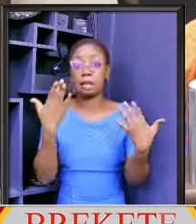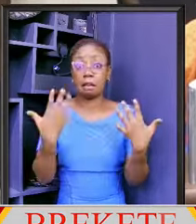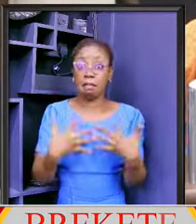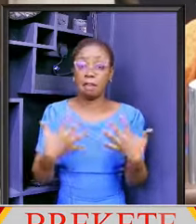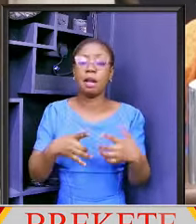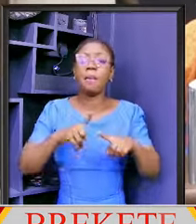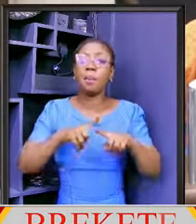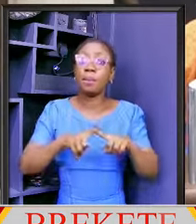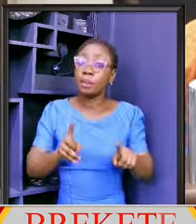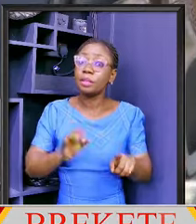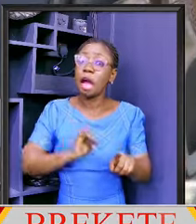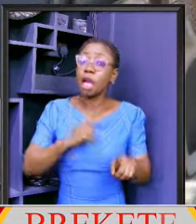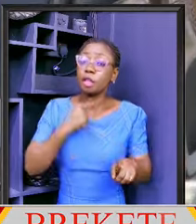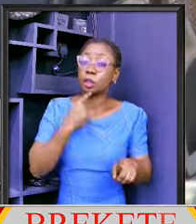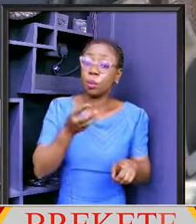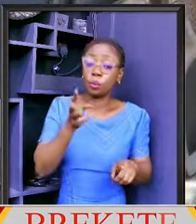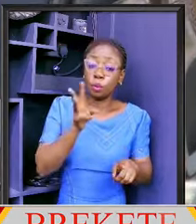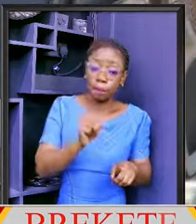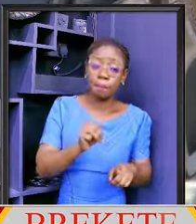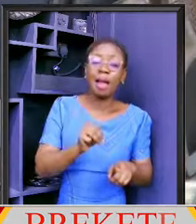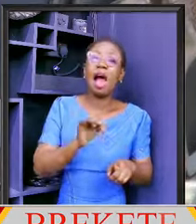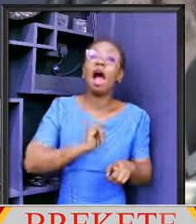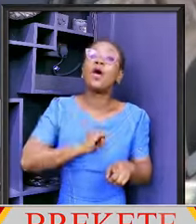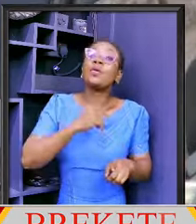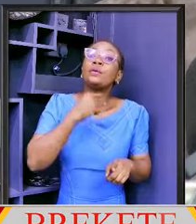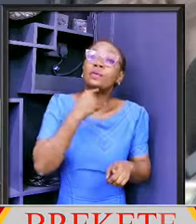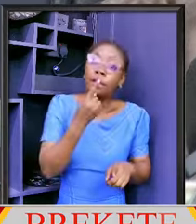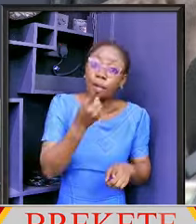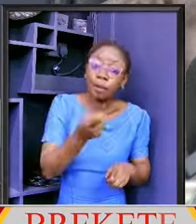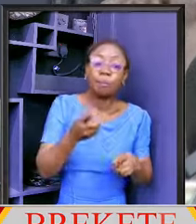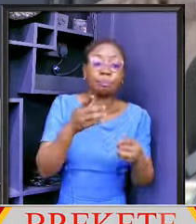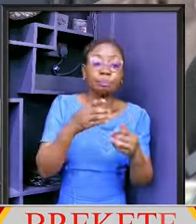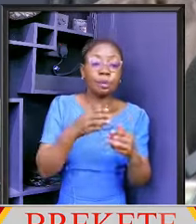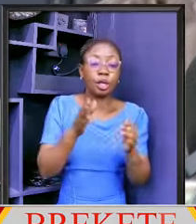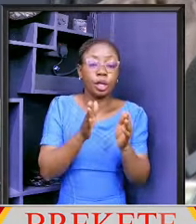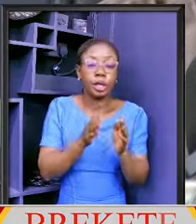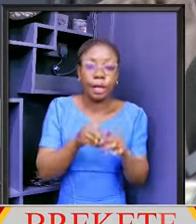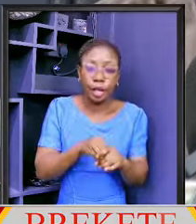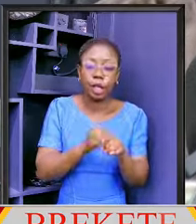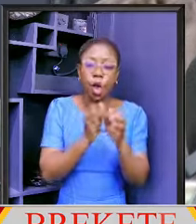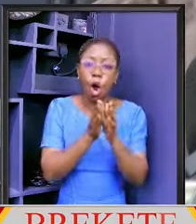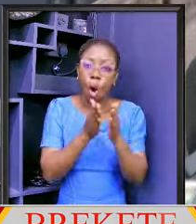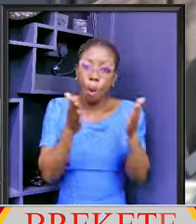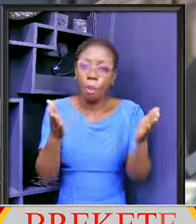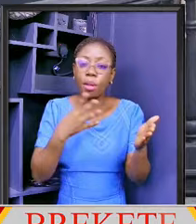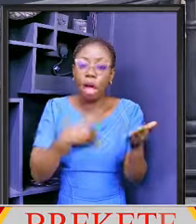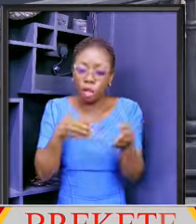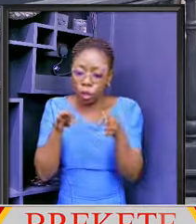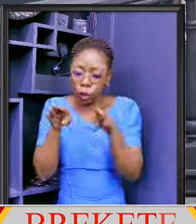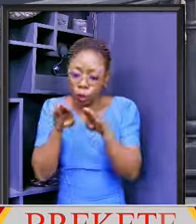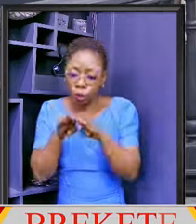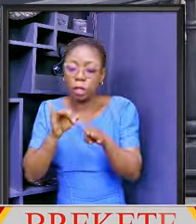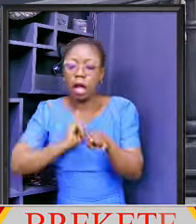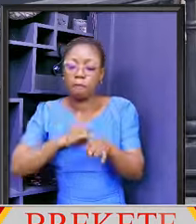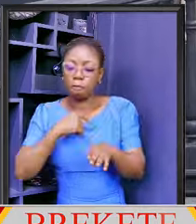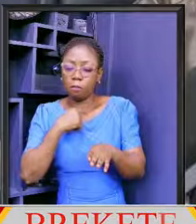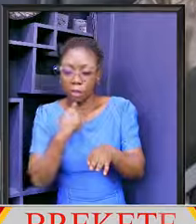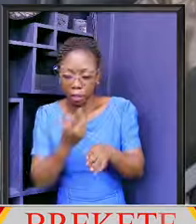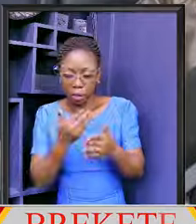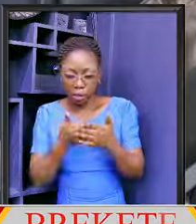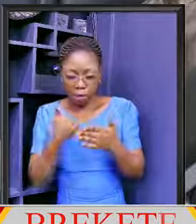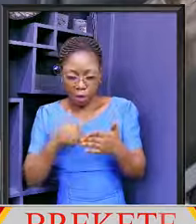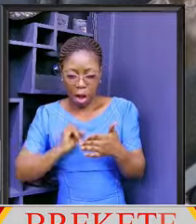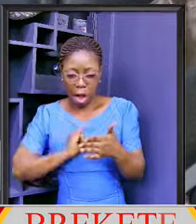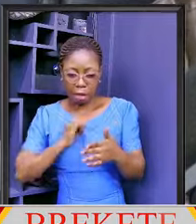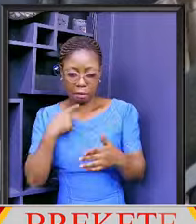them, I will say it before him in close and open. You have told him before. And I will repeat it that me,